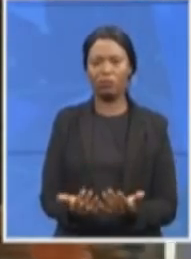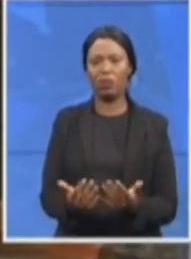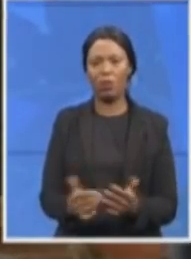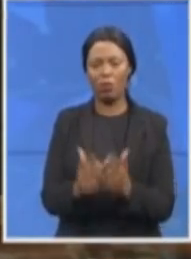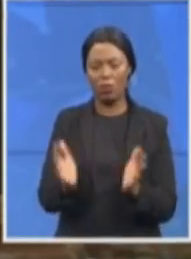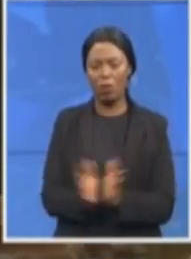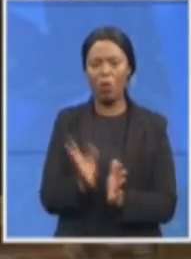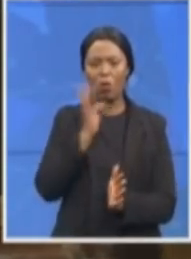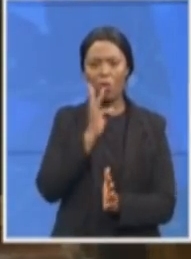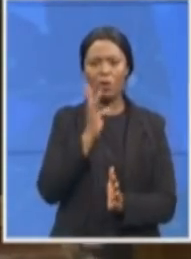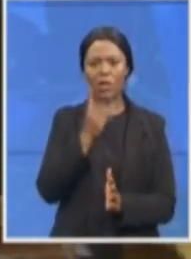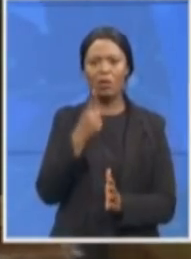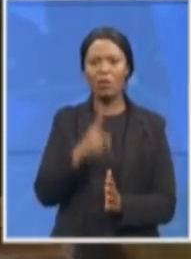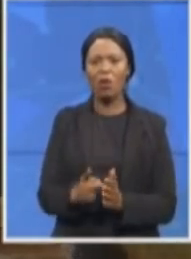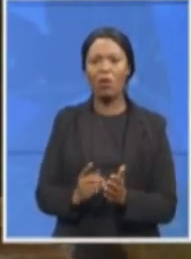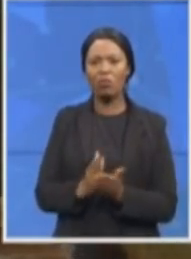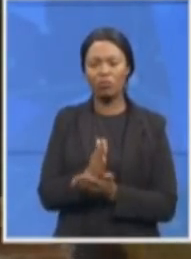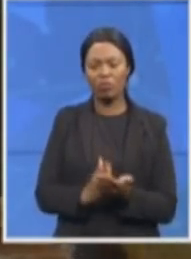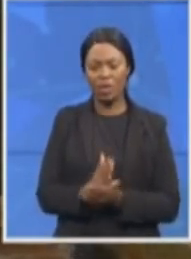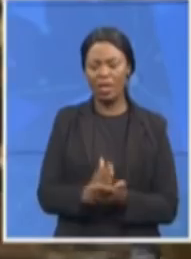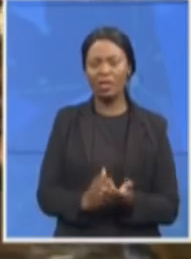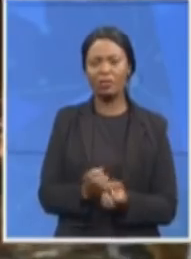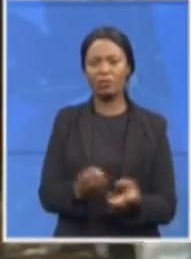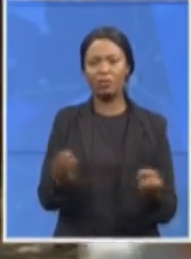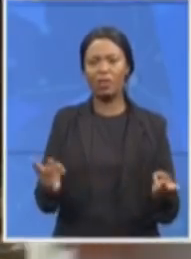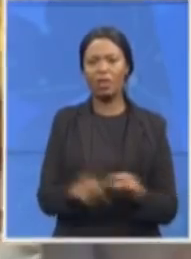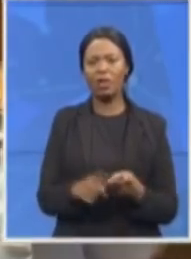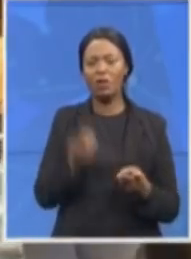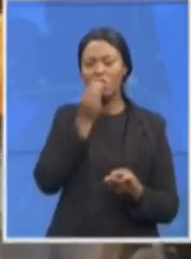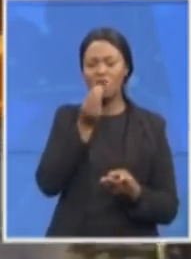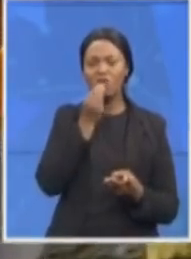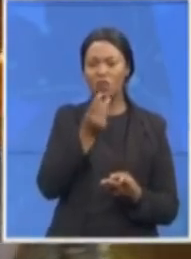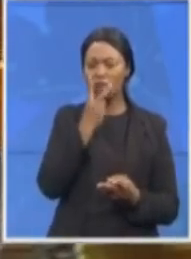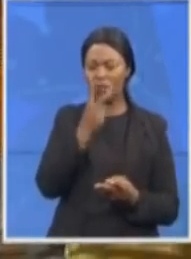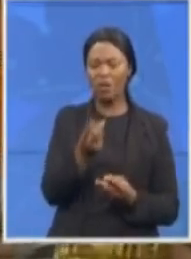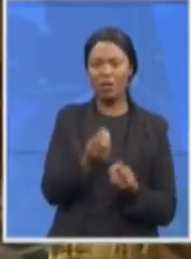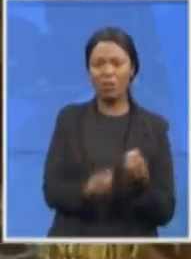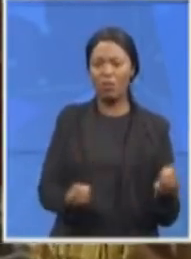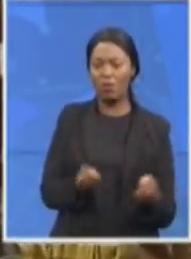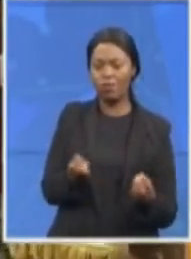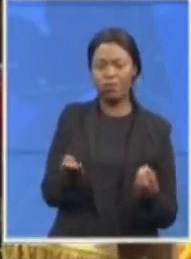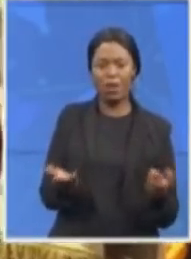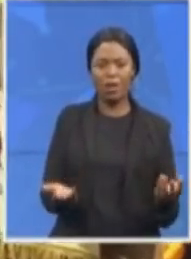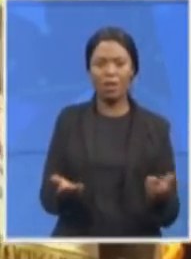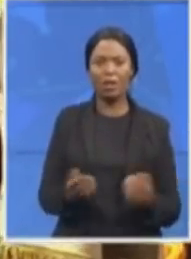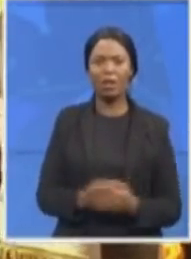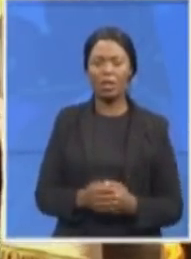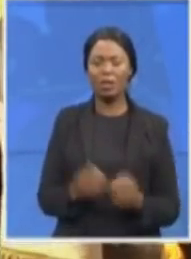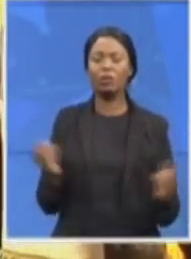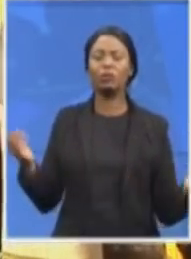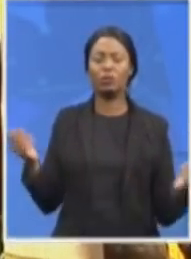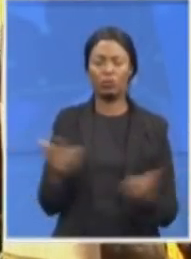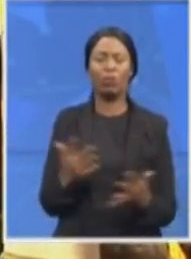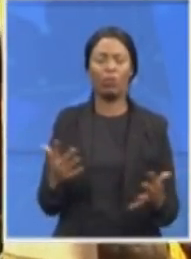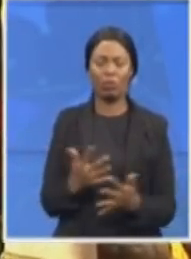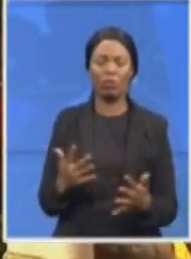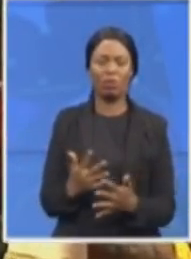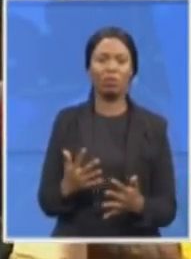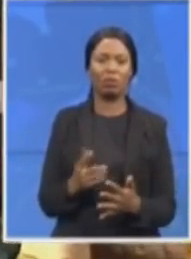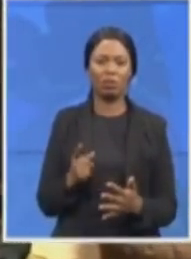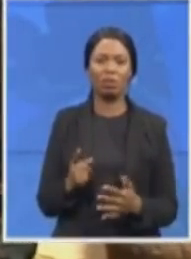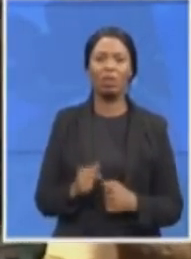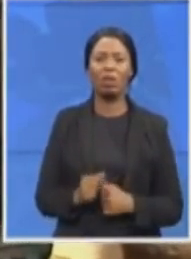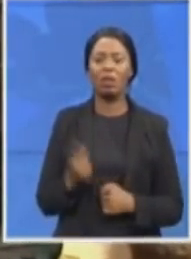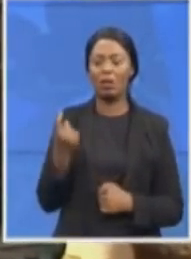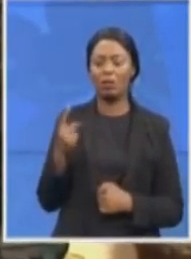of the children here. I mean, it's absolutely... And so I'm going to speak to one of the community members. His name is Rodney